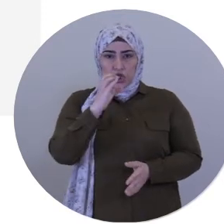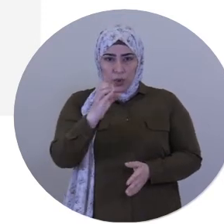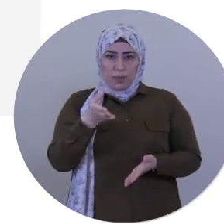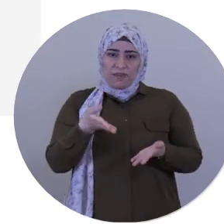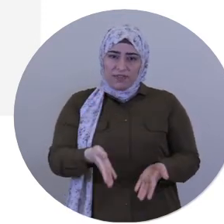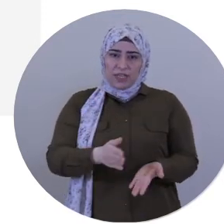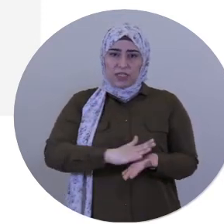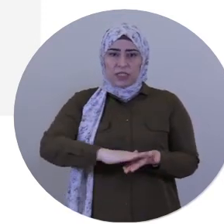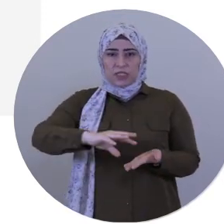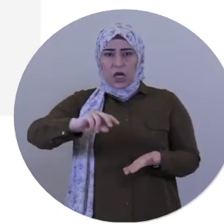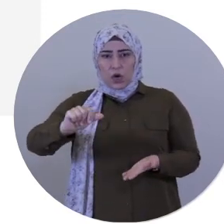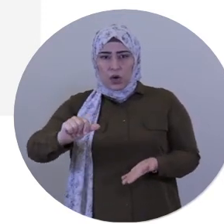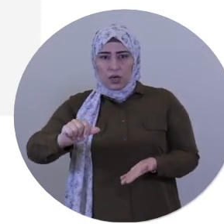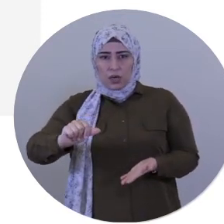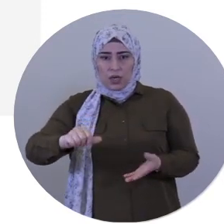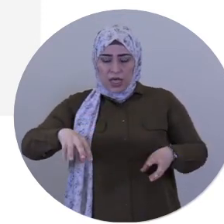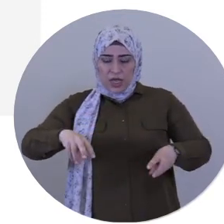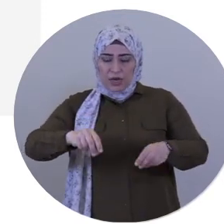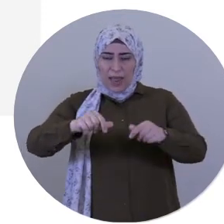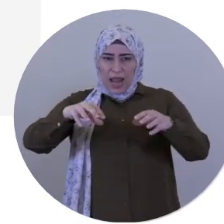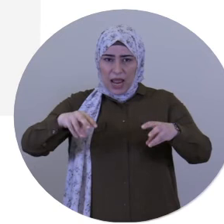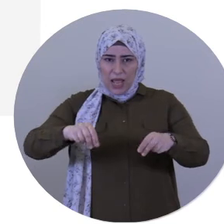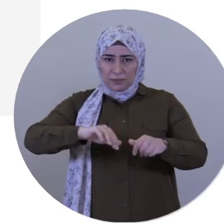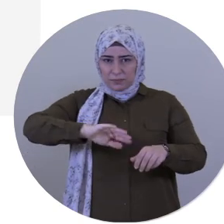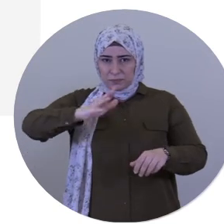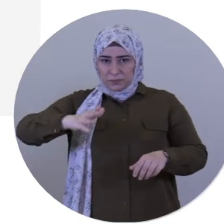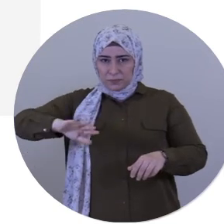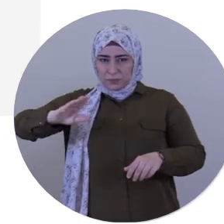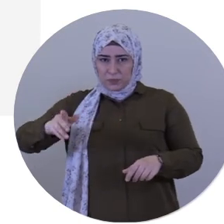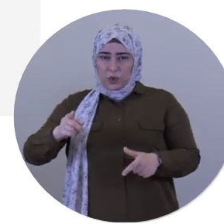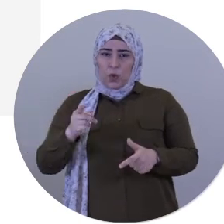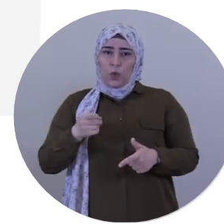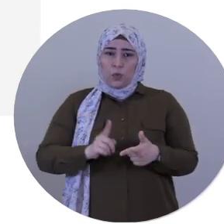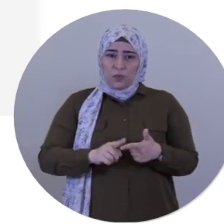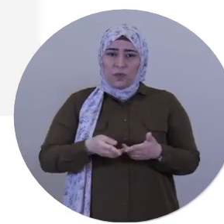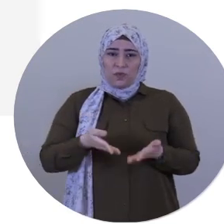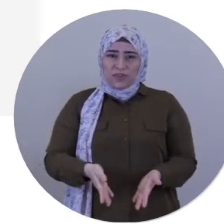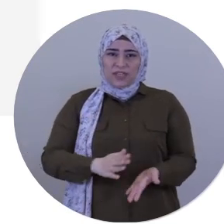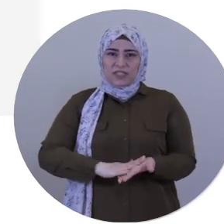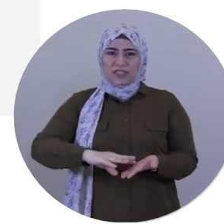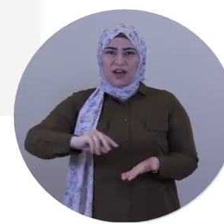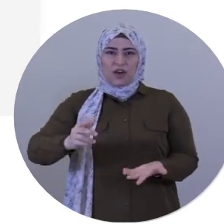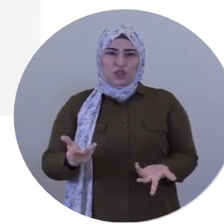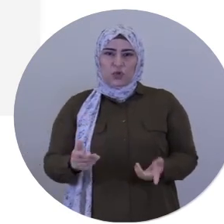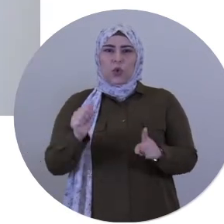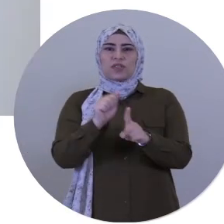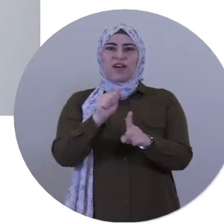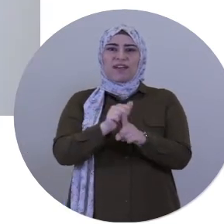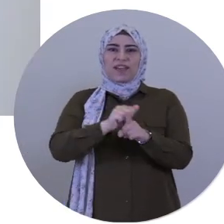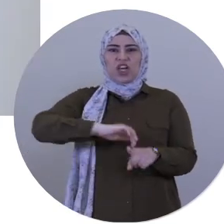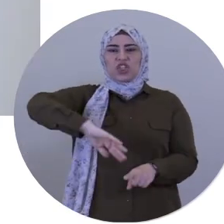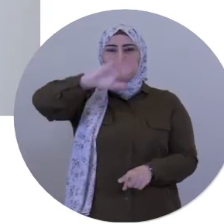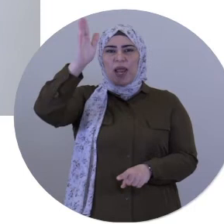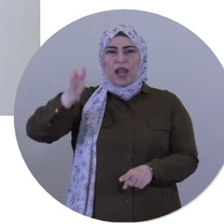dunes, and rock deserts consist mostly of bare rock, and therefore it forms cliffs and hills.